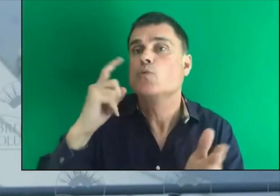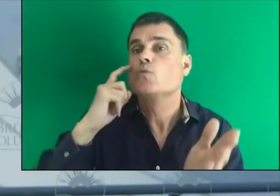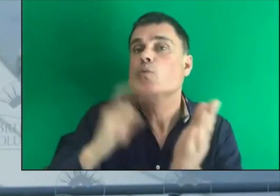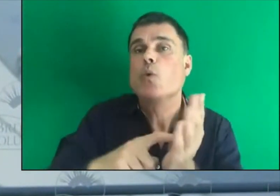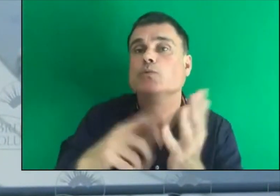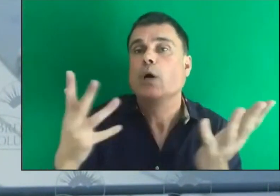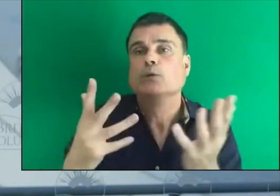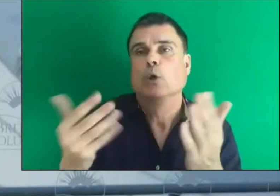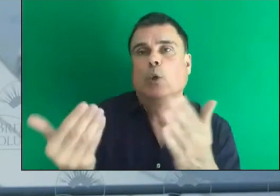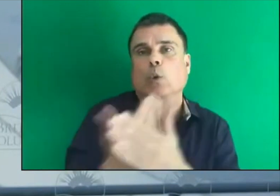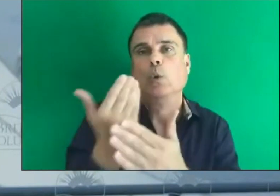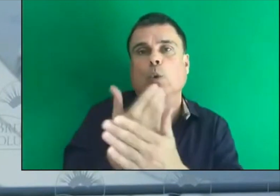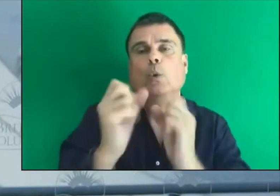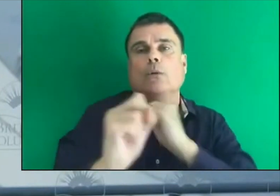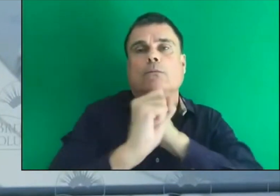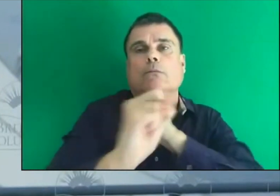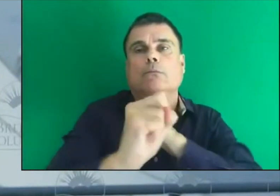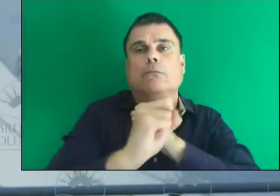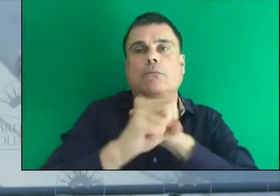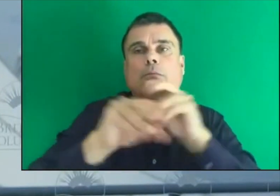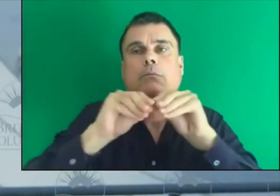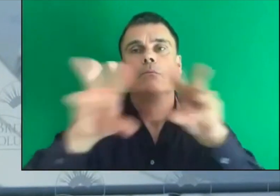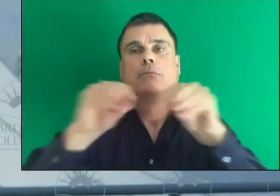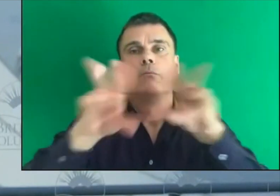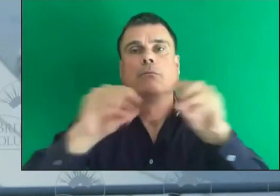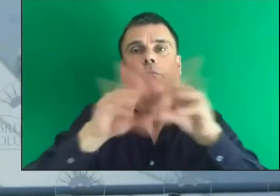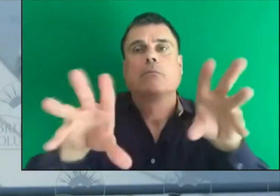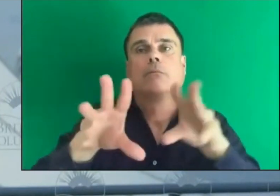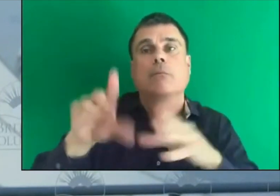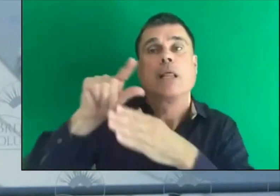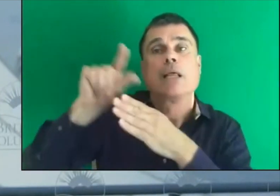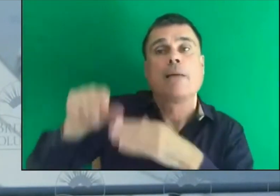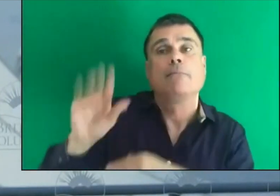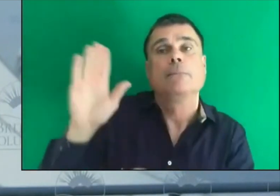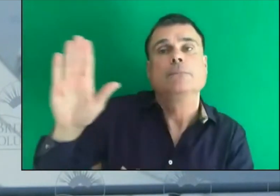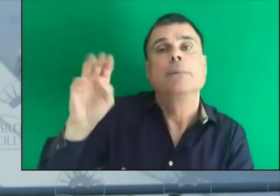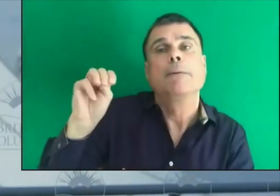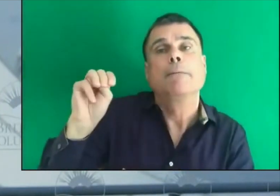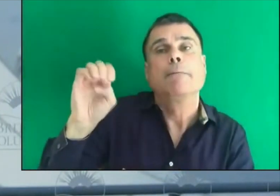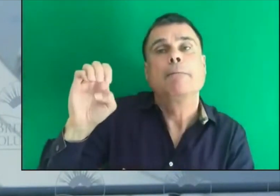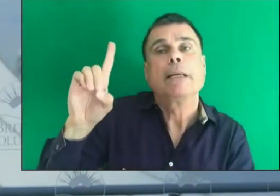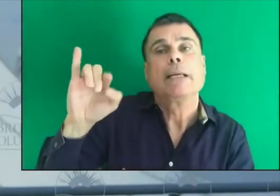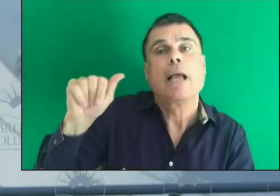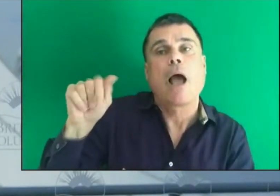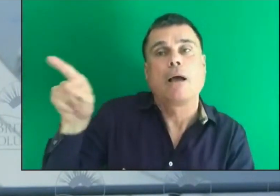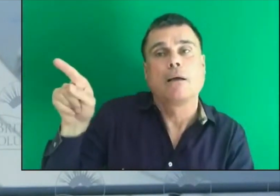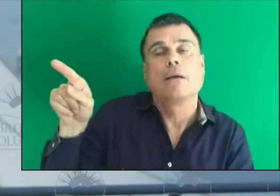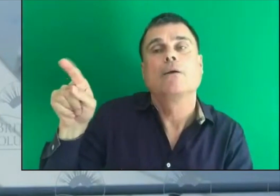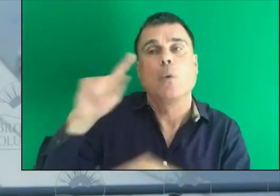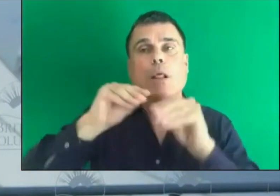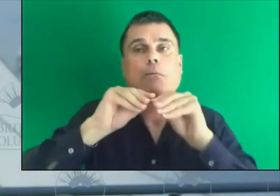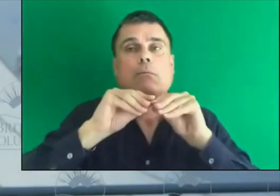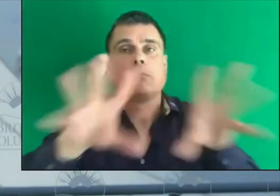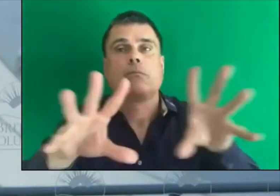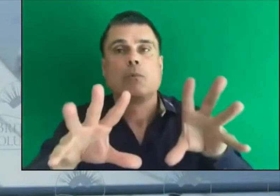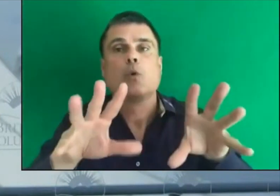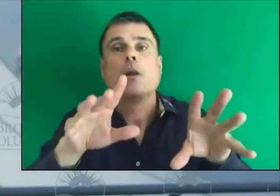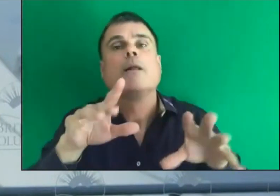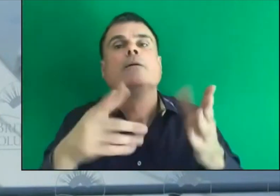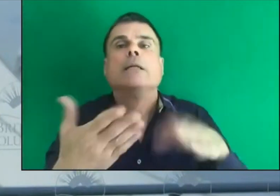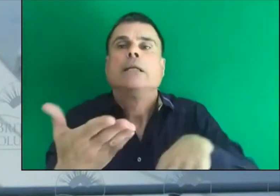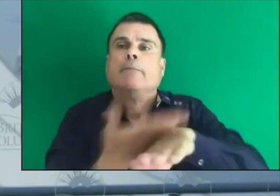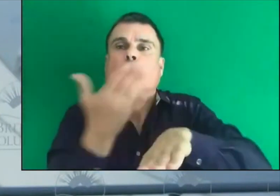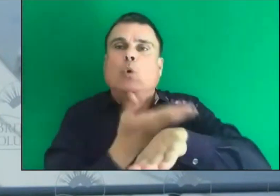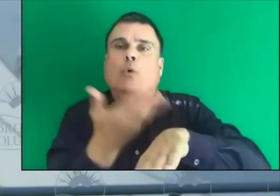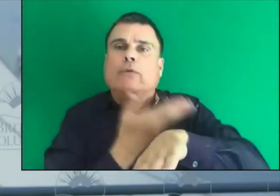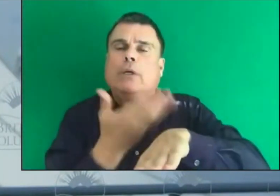call I think you're referring to is with leaders in the South Asian community, but we've had similar calls with leaders from other